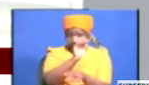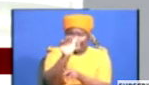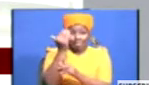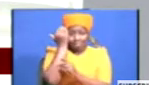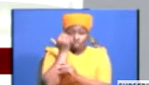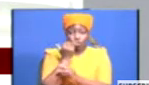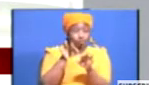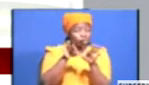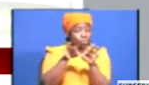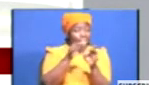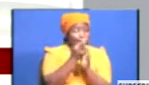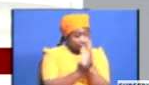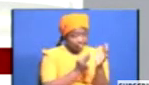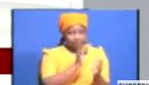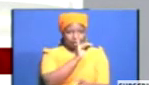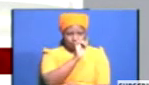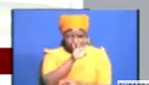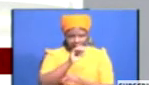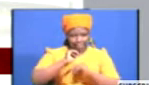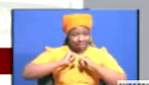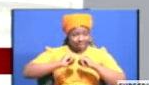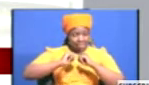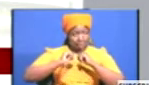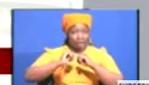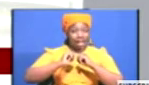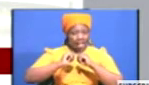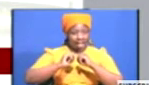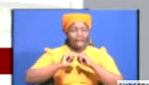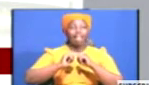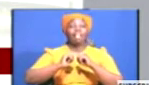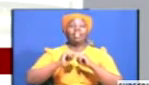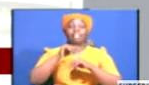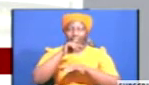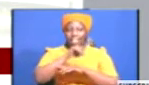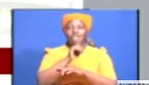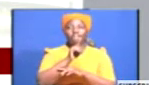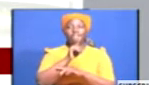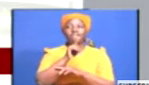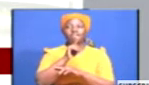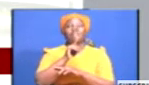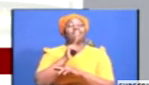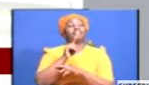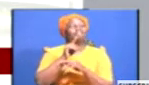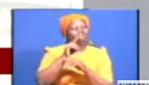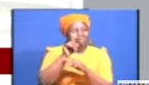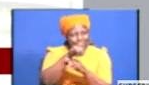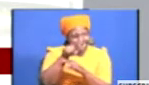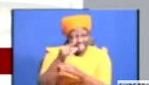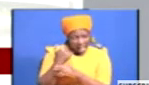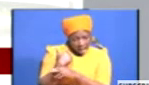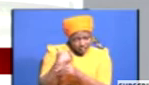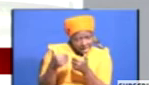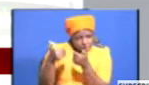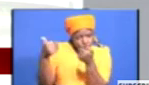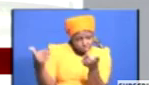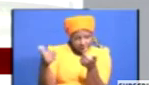on whether IEBC chairman erred in excluding other commissioners in the final tally. Apart from